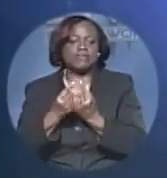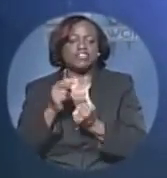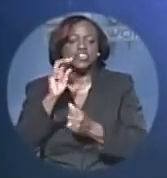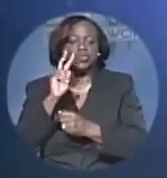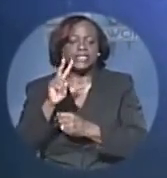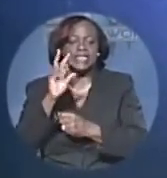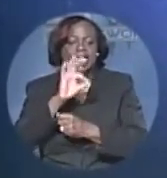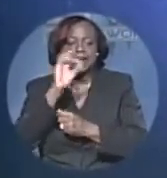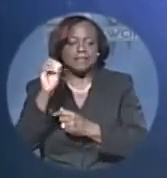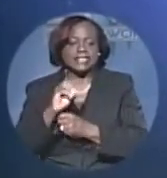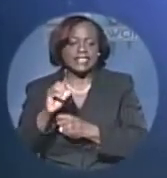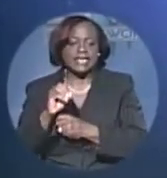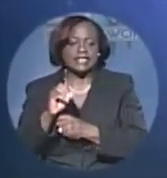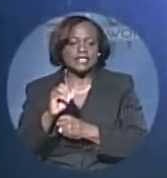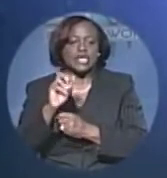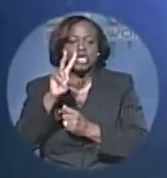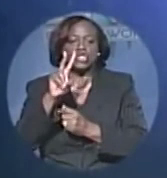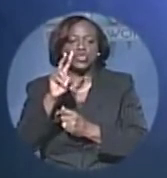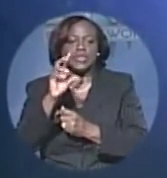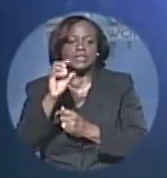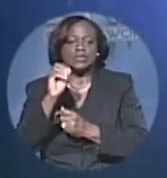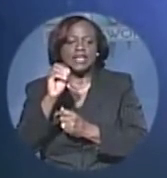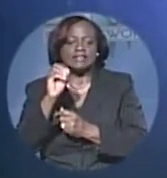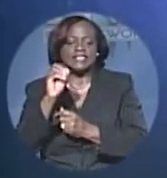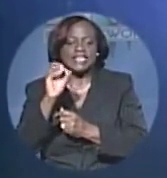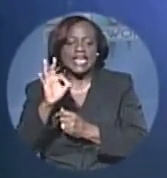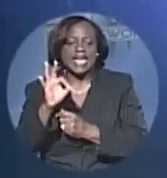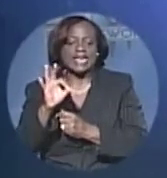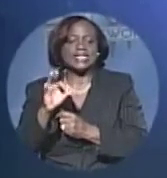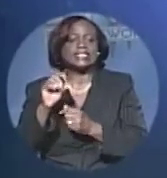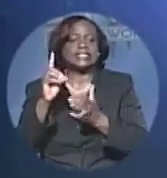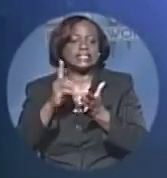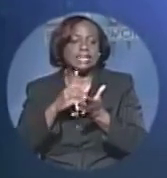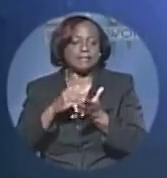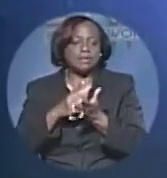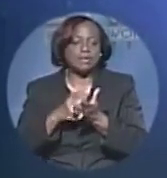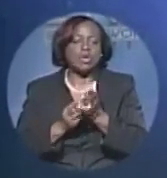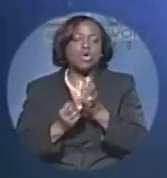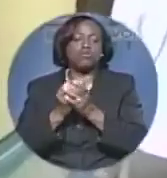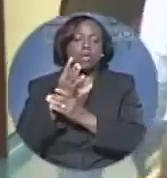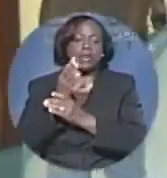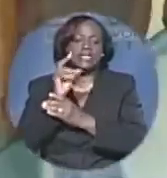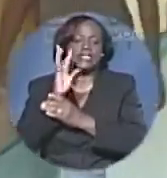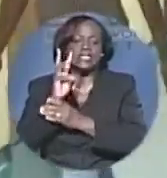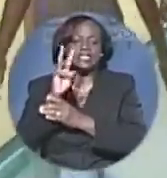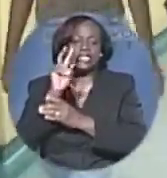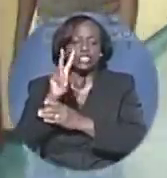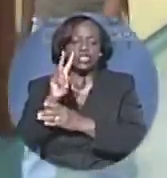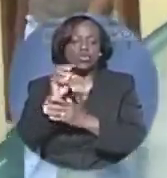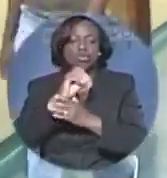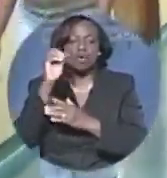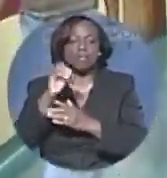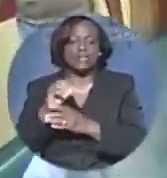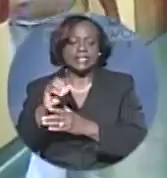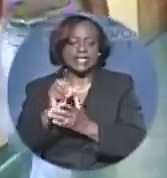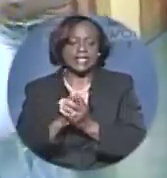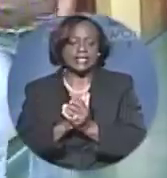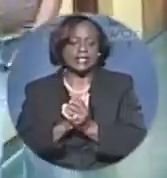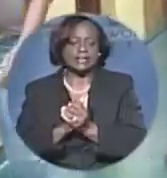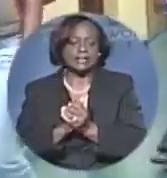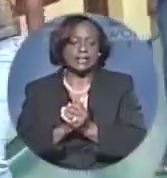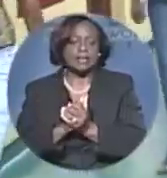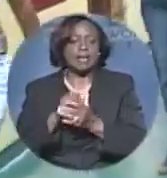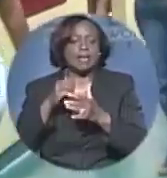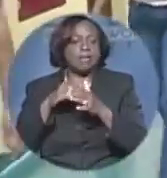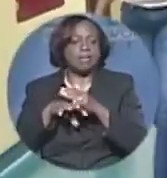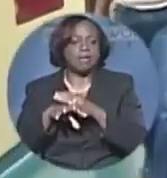births. Up to 2009, this figure more than doubled, growing by 62%. Births to this category of mothers remain the